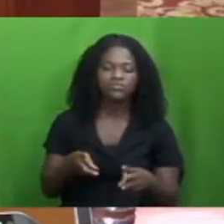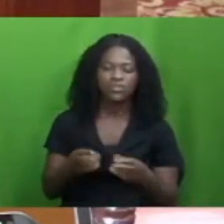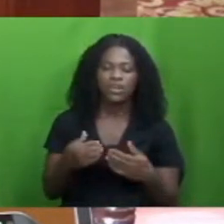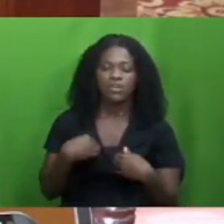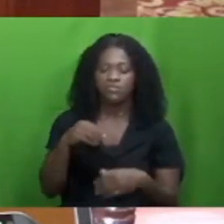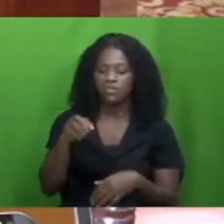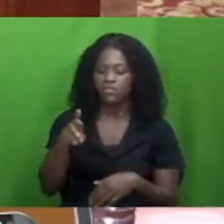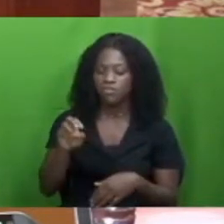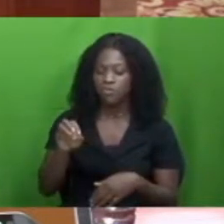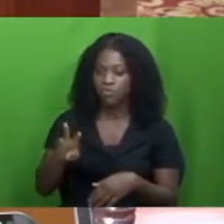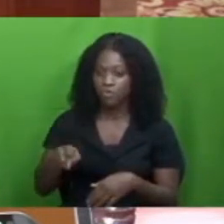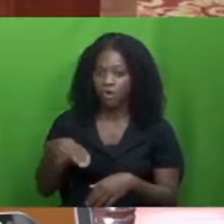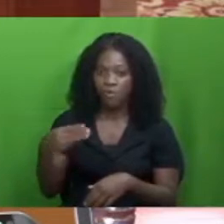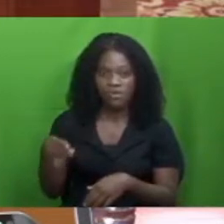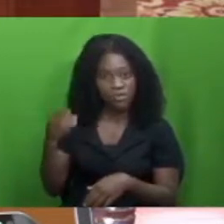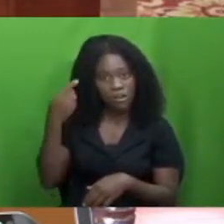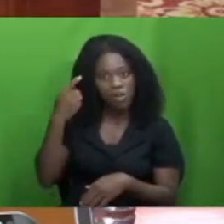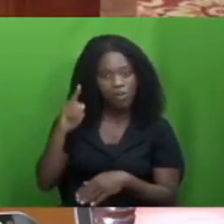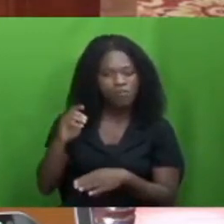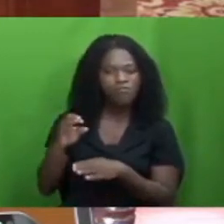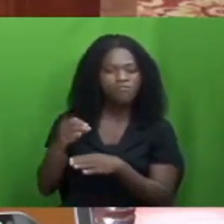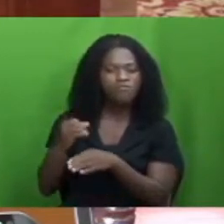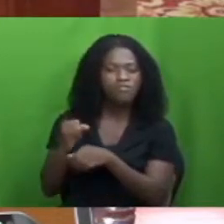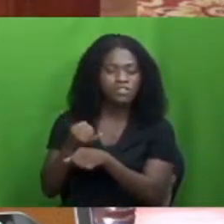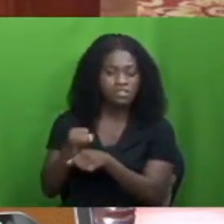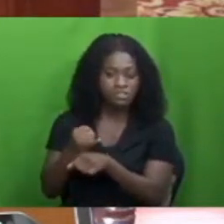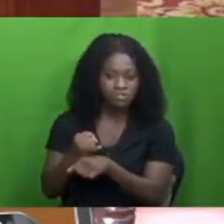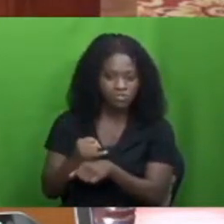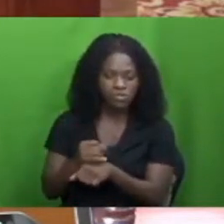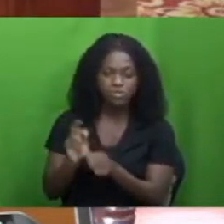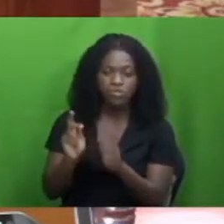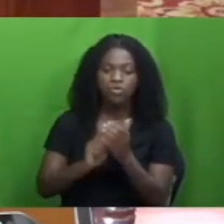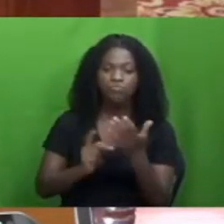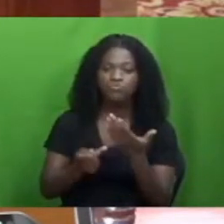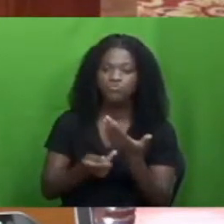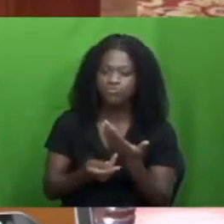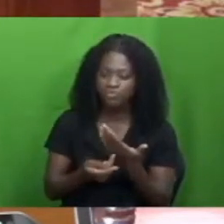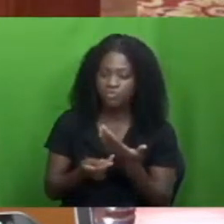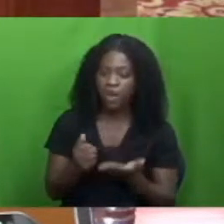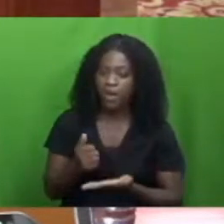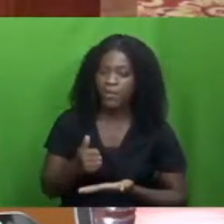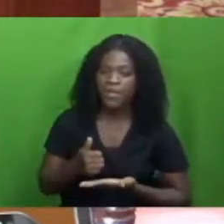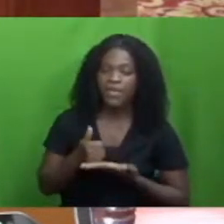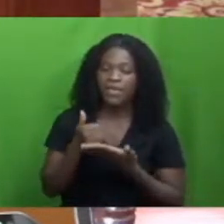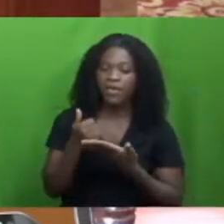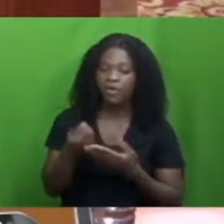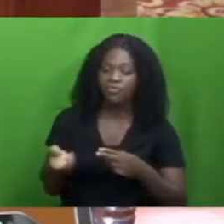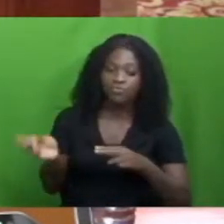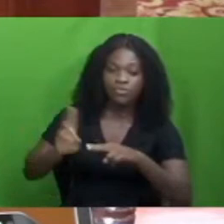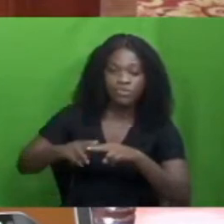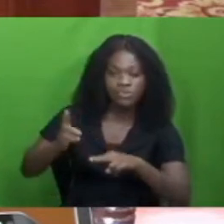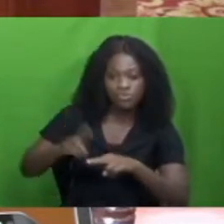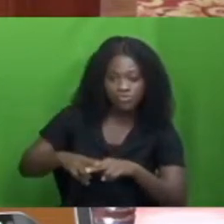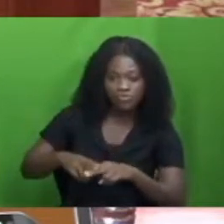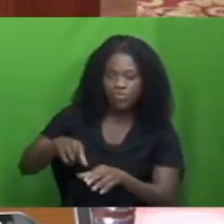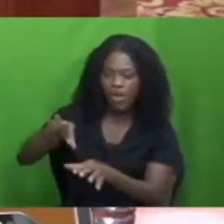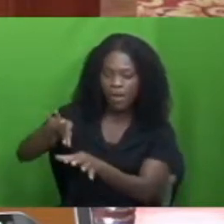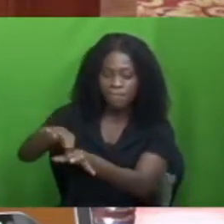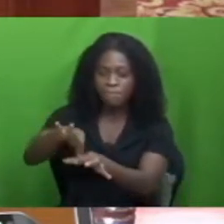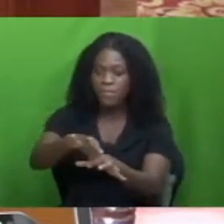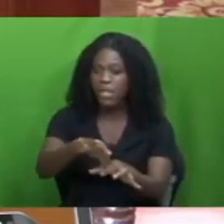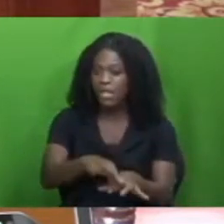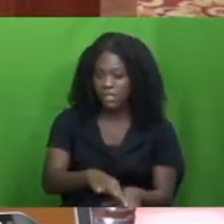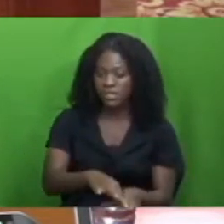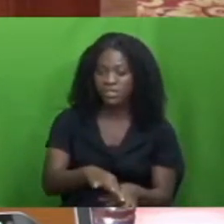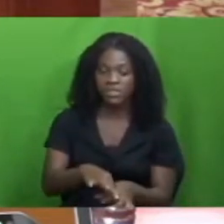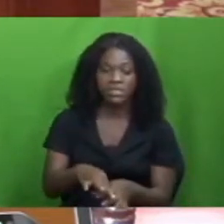developing industries. The program has directly contributed to increased crop yields for major food staples such